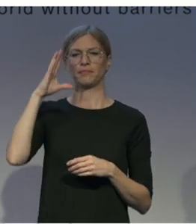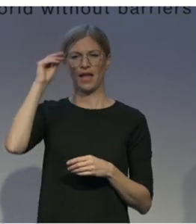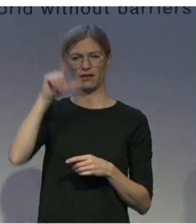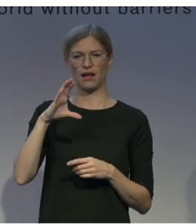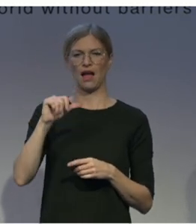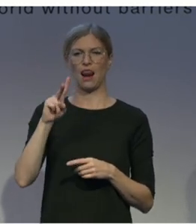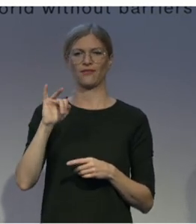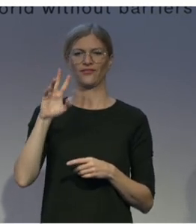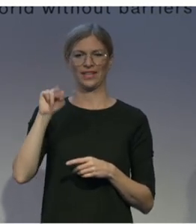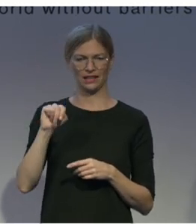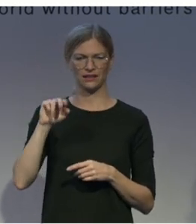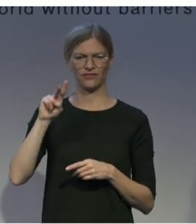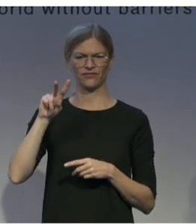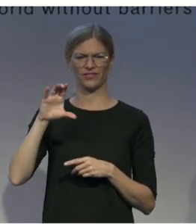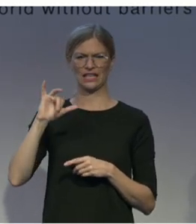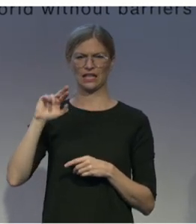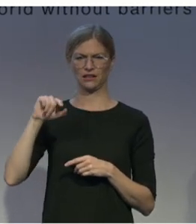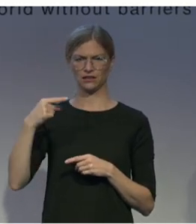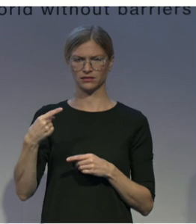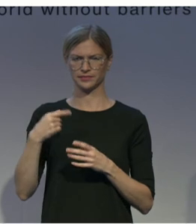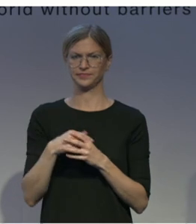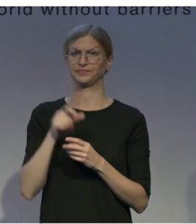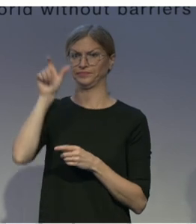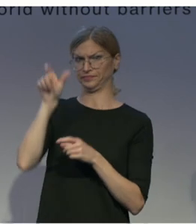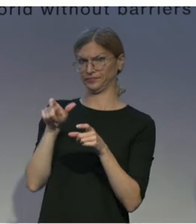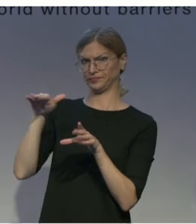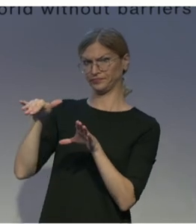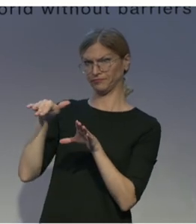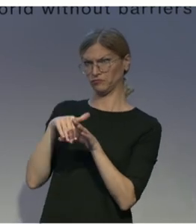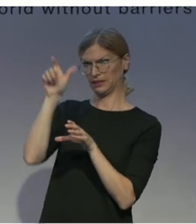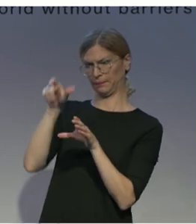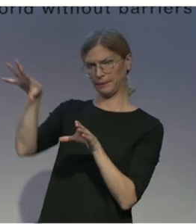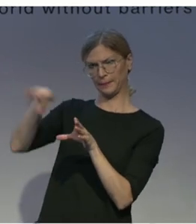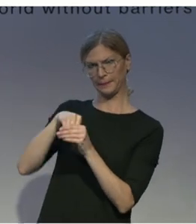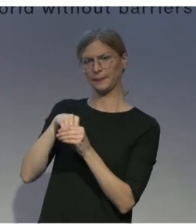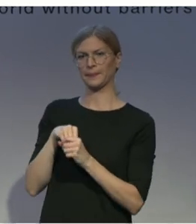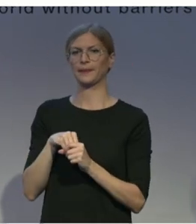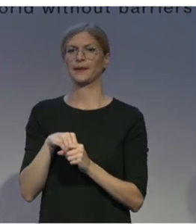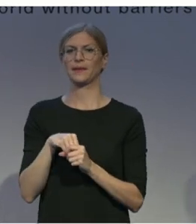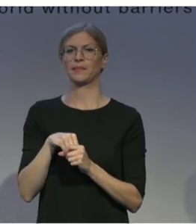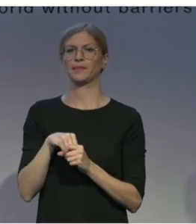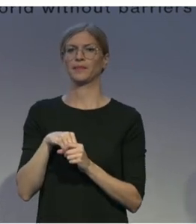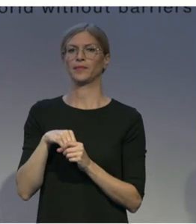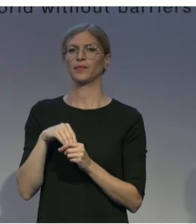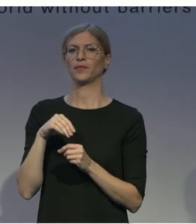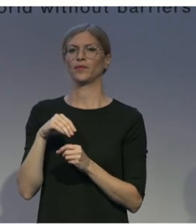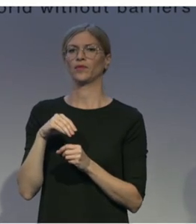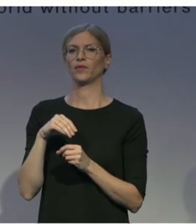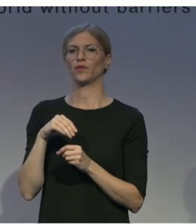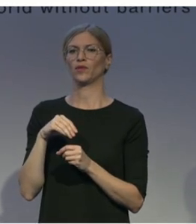works at the Senate office building, or the House office building, excuse me, and he's built a relationship with this member of Congress, Congressman